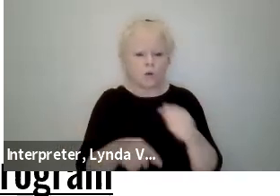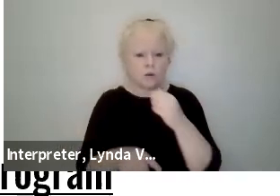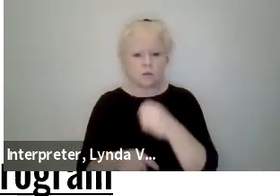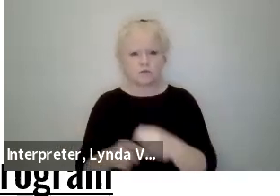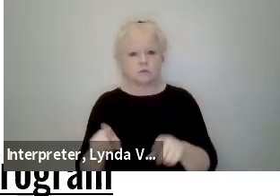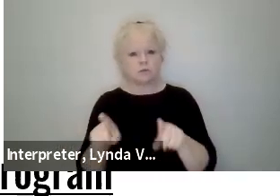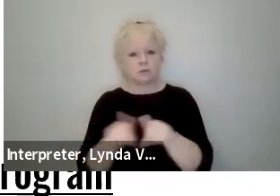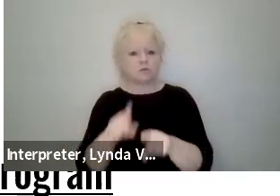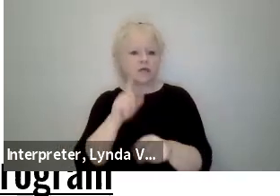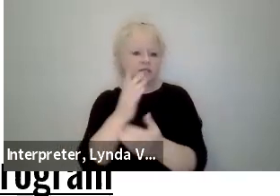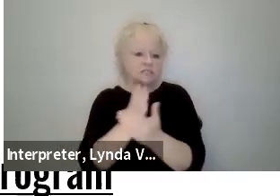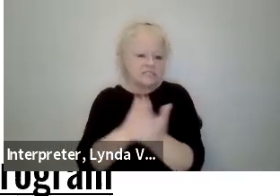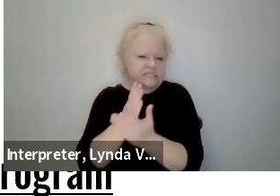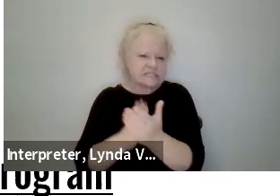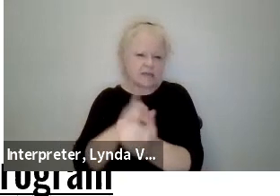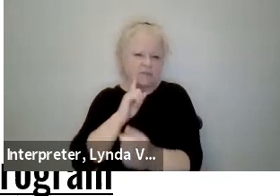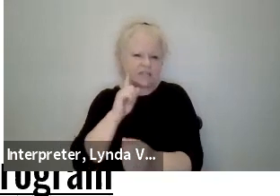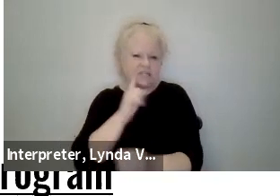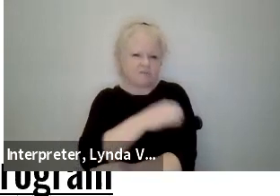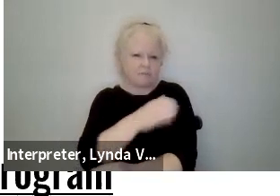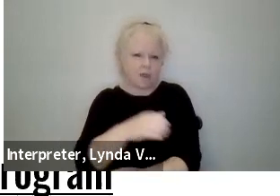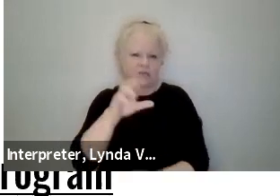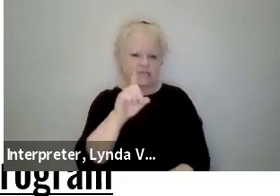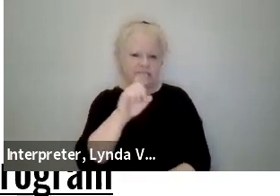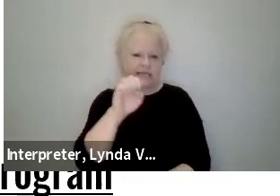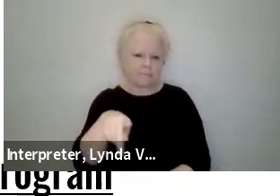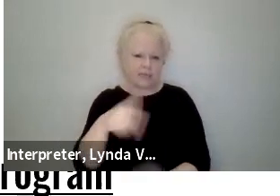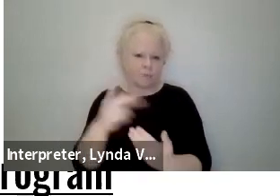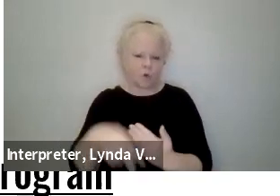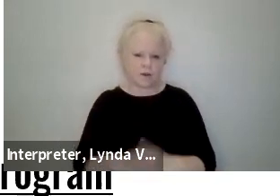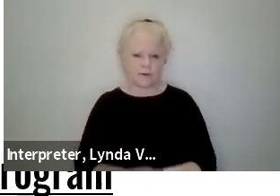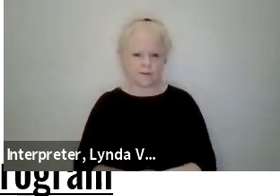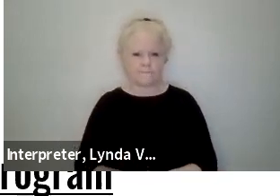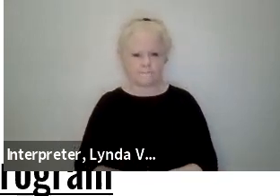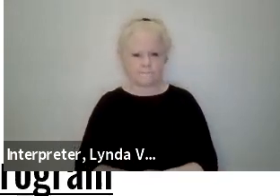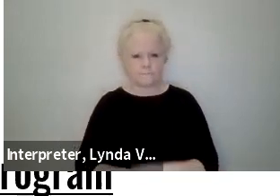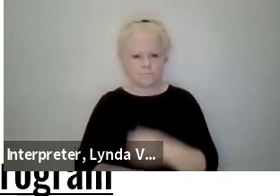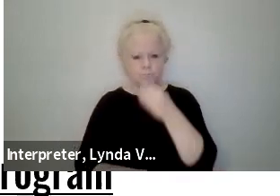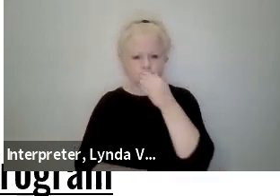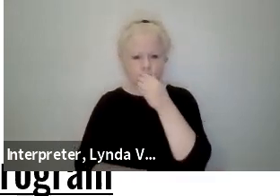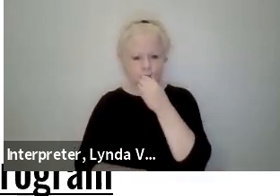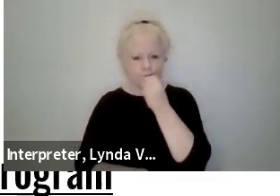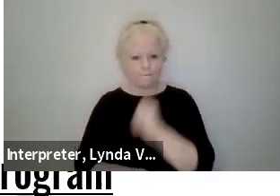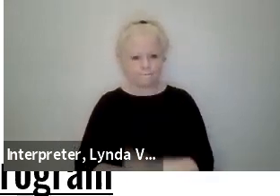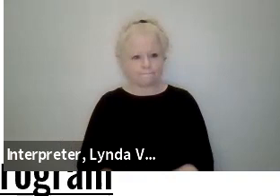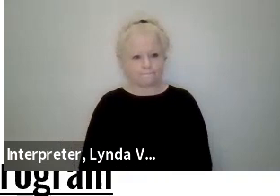Empowerment Program that we have through a community development block grant through our city of Jacksonville.